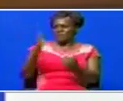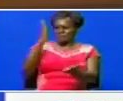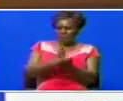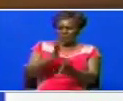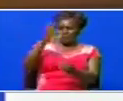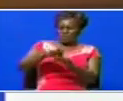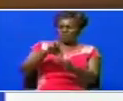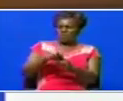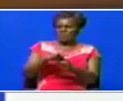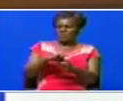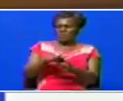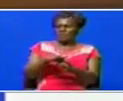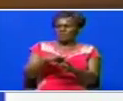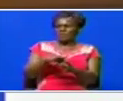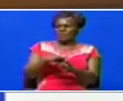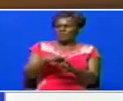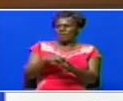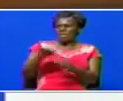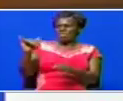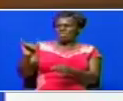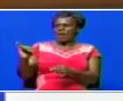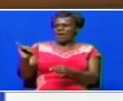zero. Joseph William Nyaga,